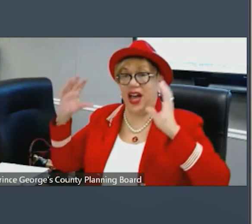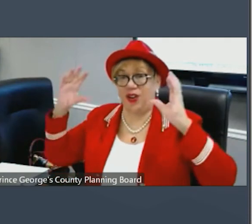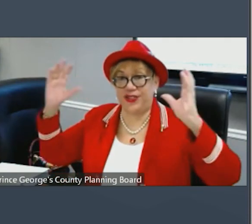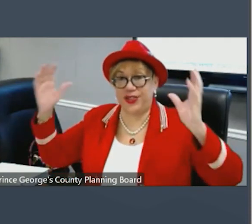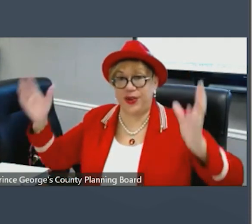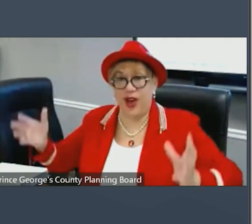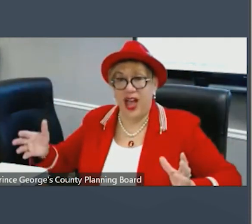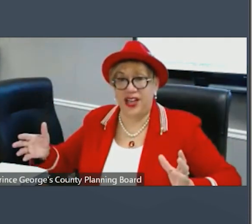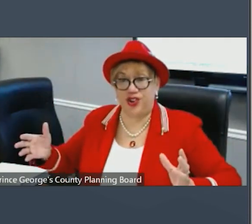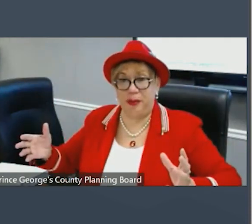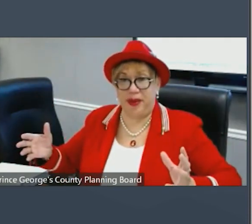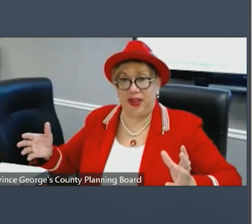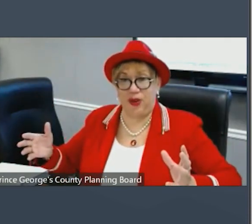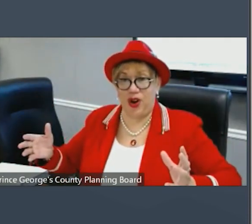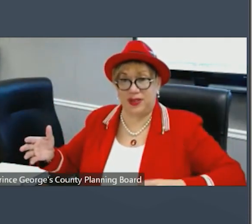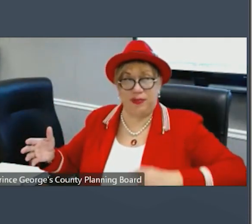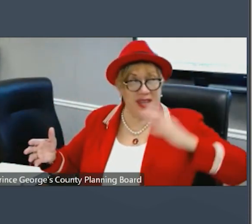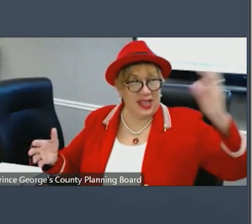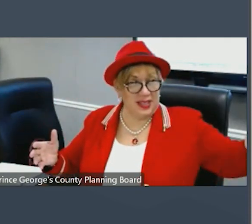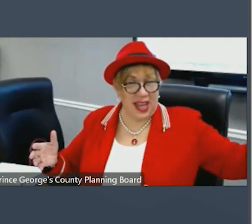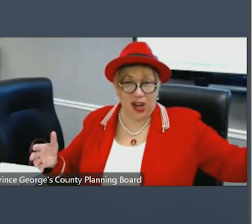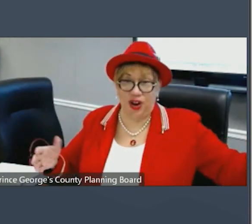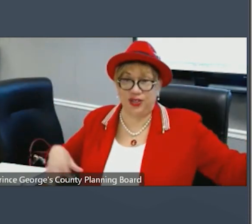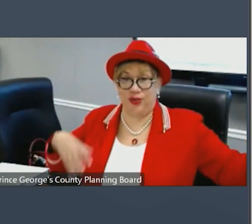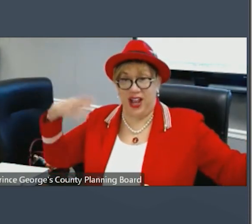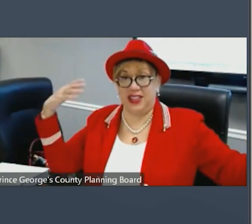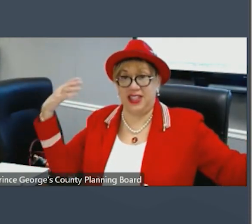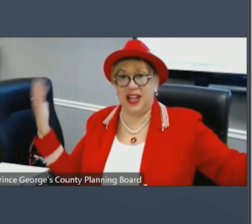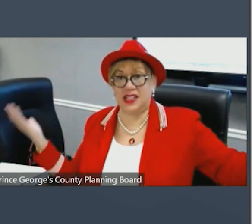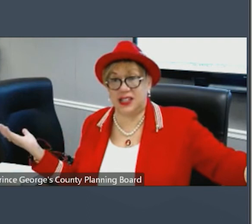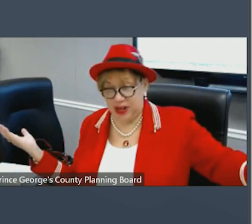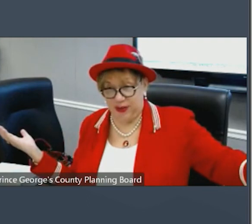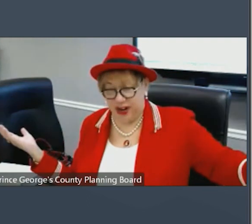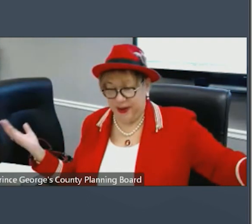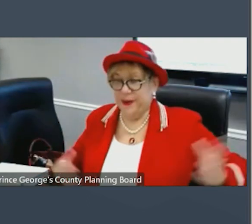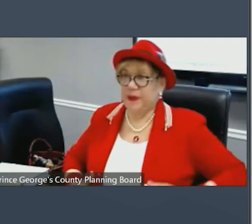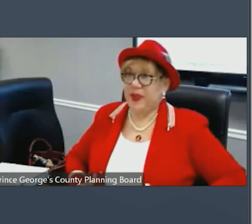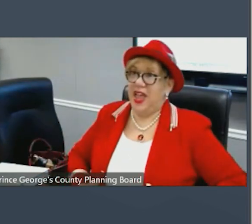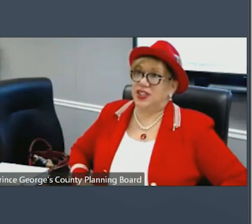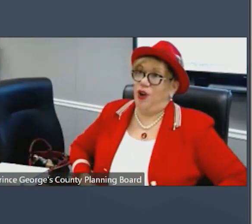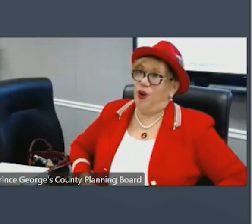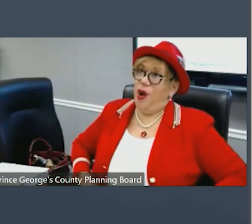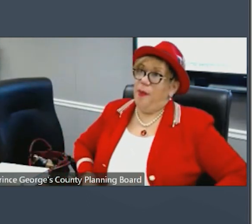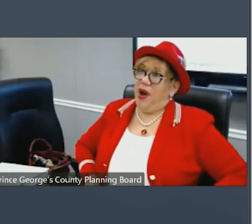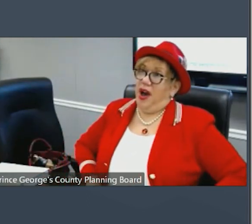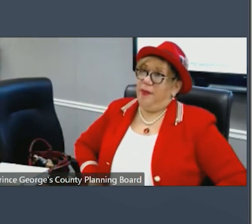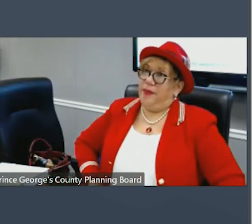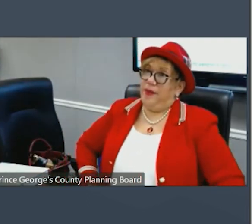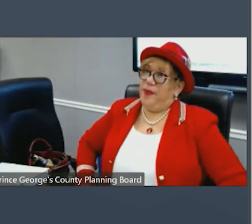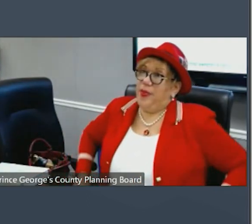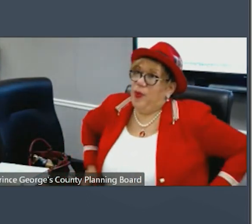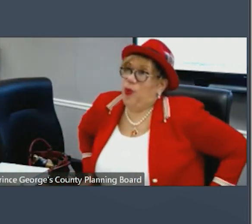well, and also as determined by the courts, be it the state courts or in the United States Supreme Court. And so,